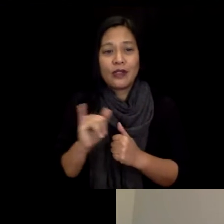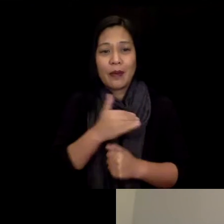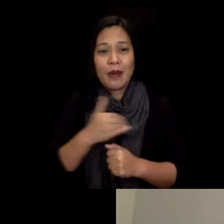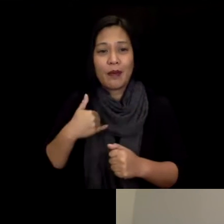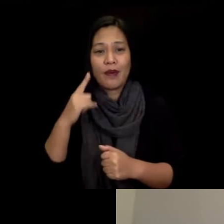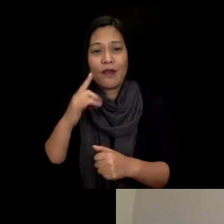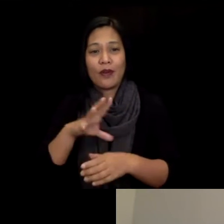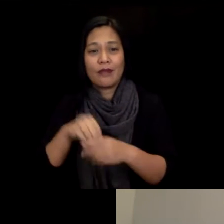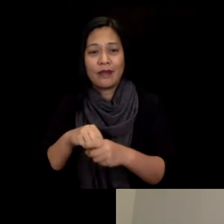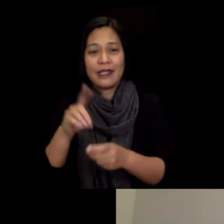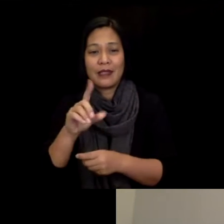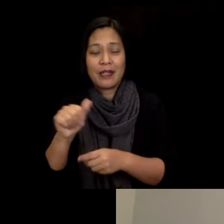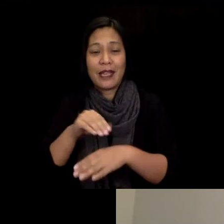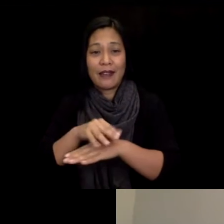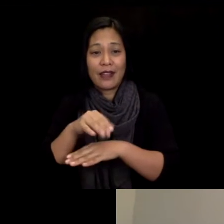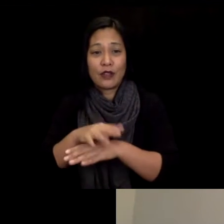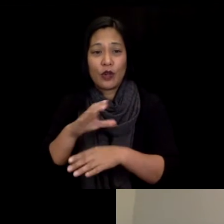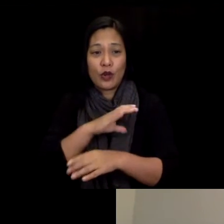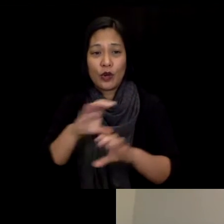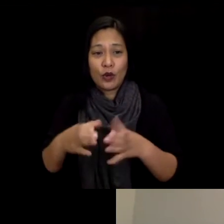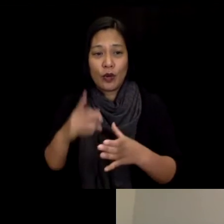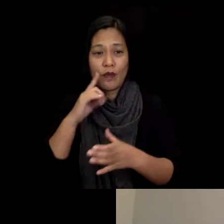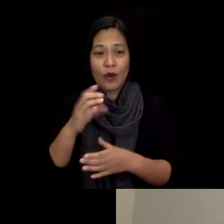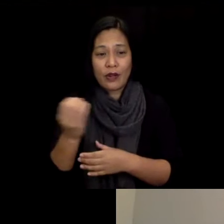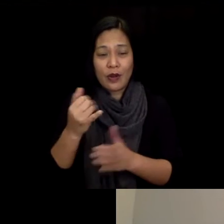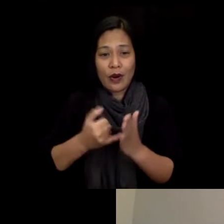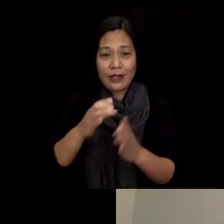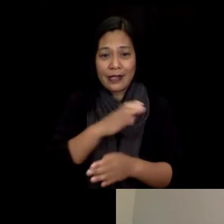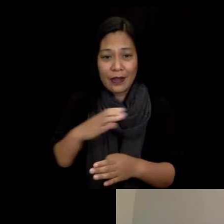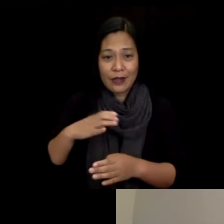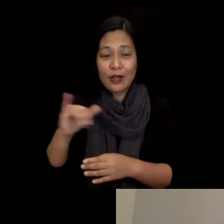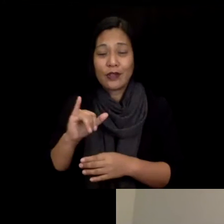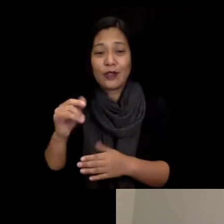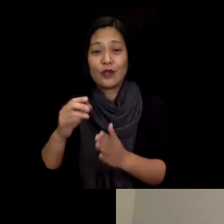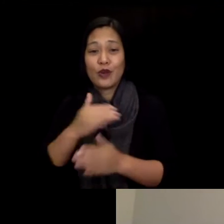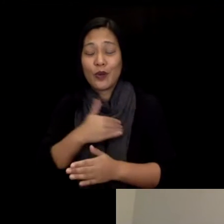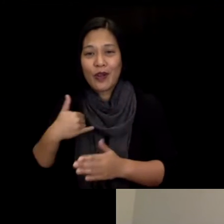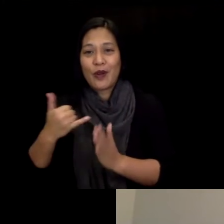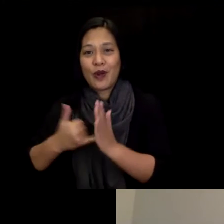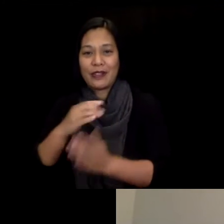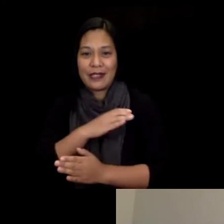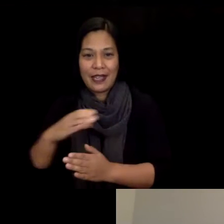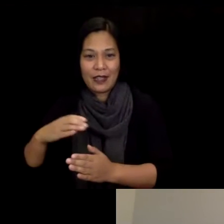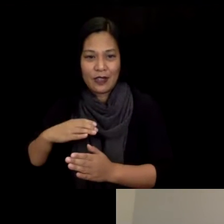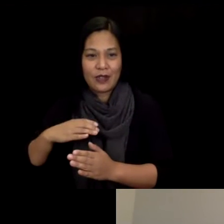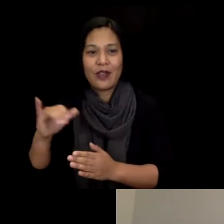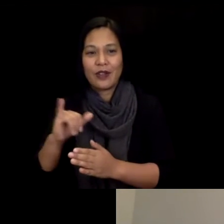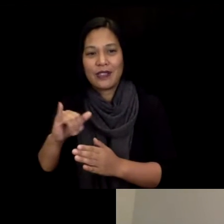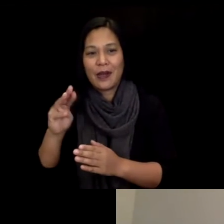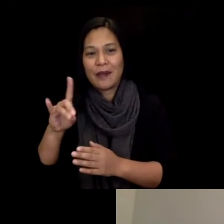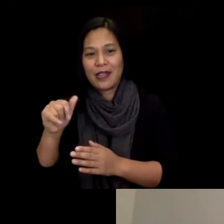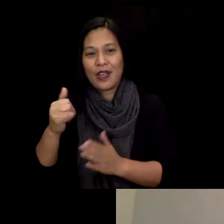Group and Toronto Arts Council Visual Arts/Media Arts Committee. Thank you, Sean, for